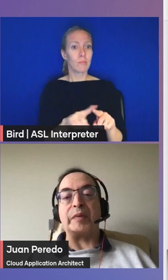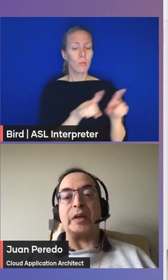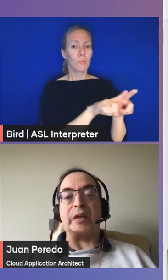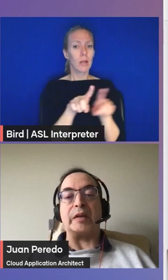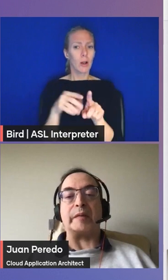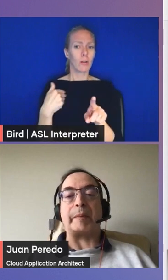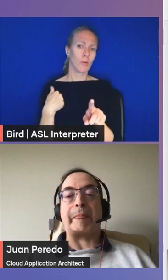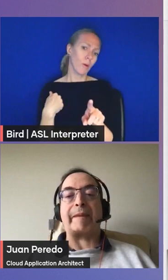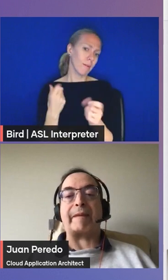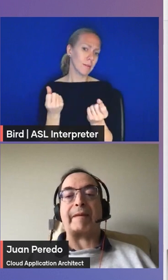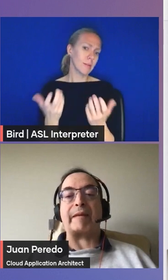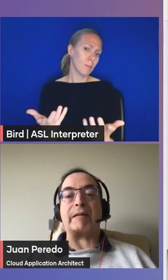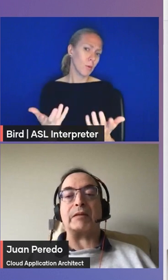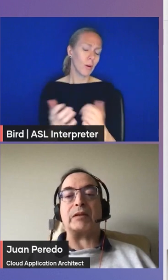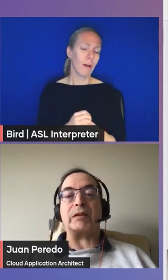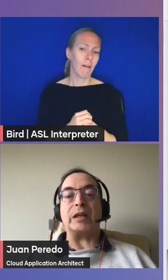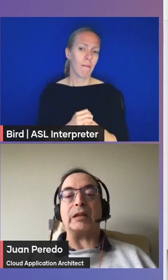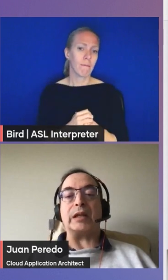of